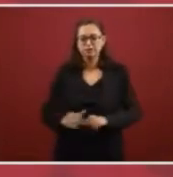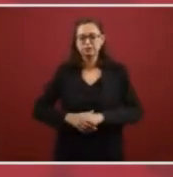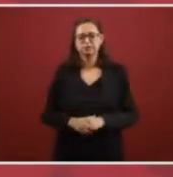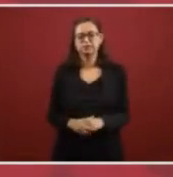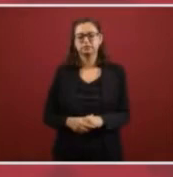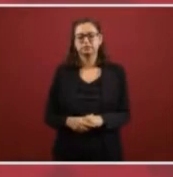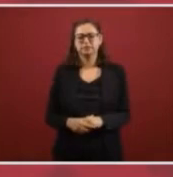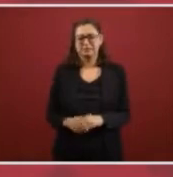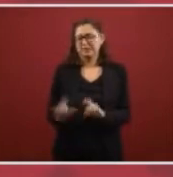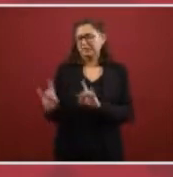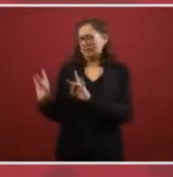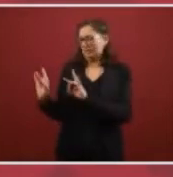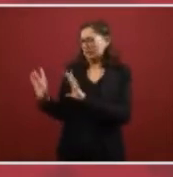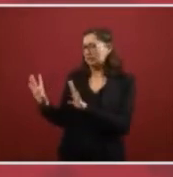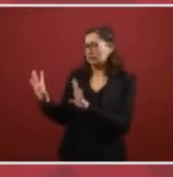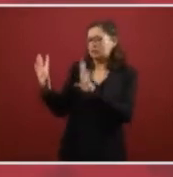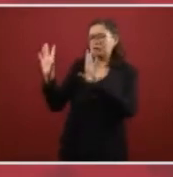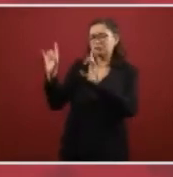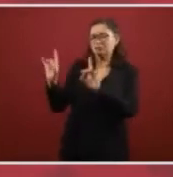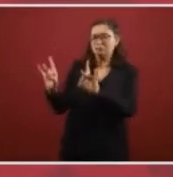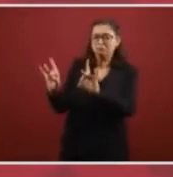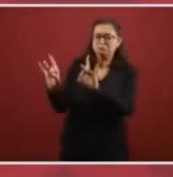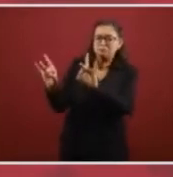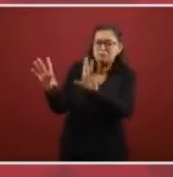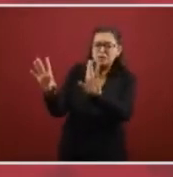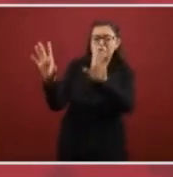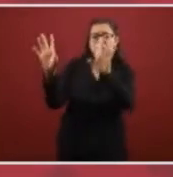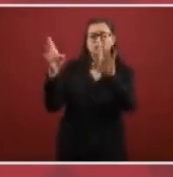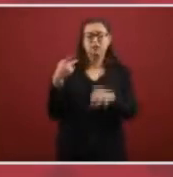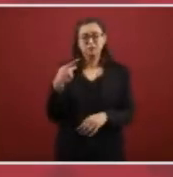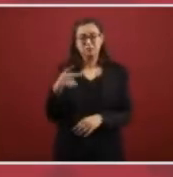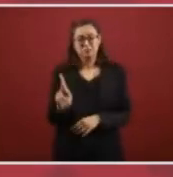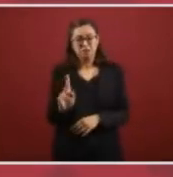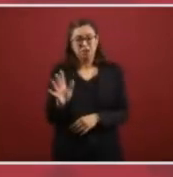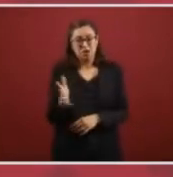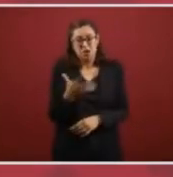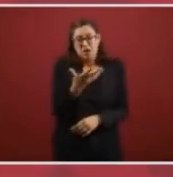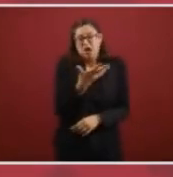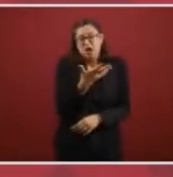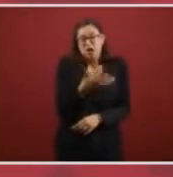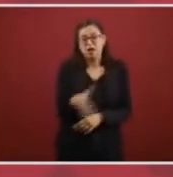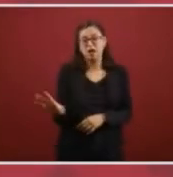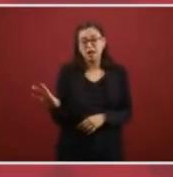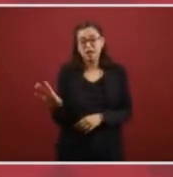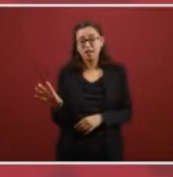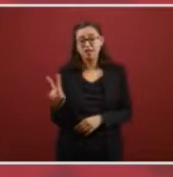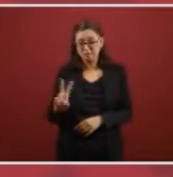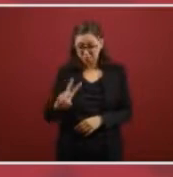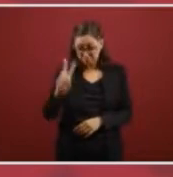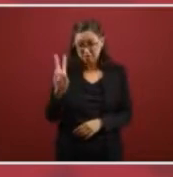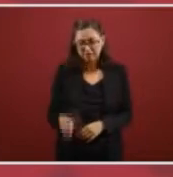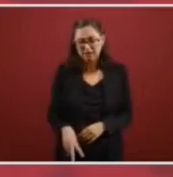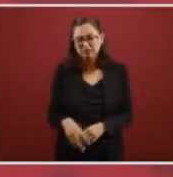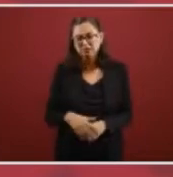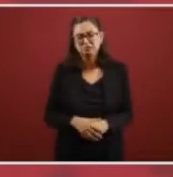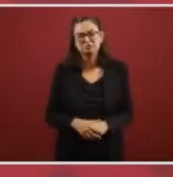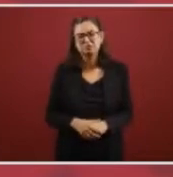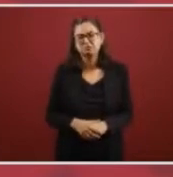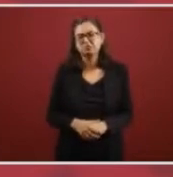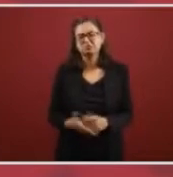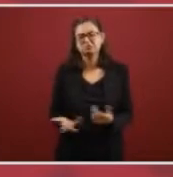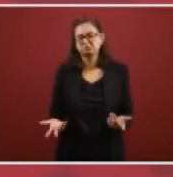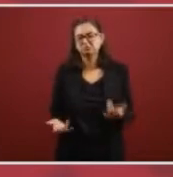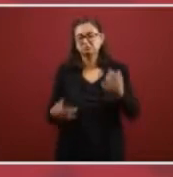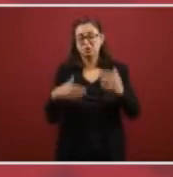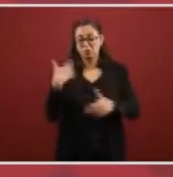And these cases will be given, but in general, I'm going to say it. And let's see, I'm even going to tell you